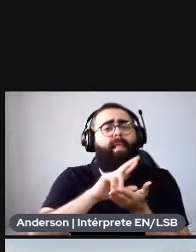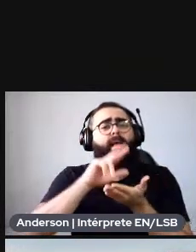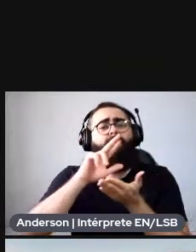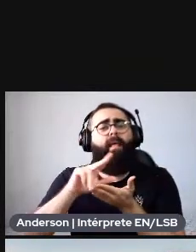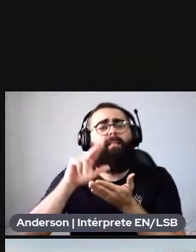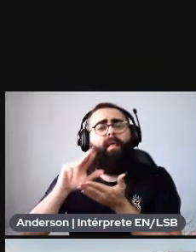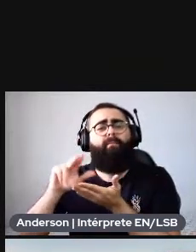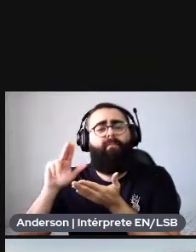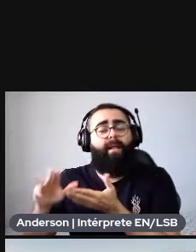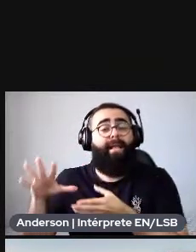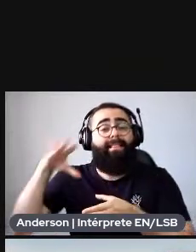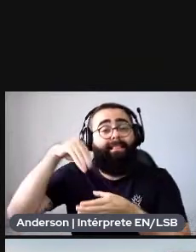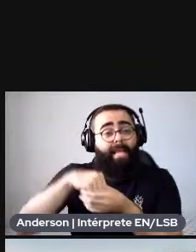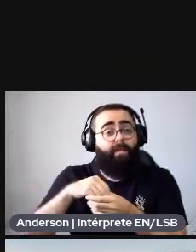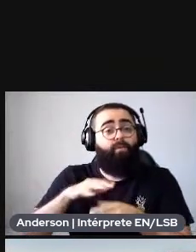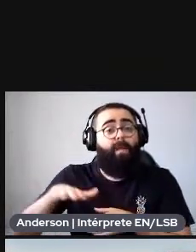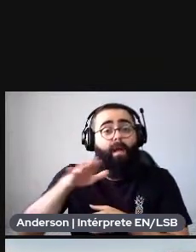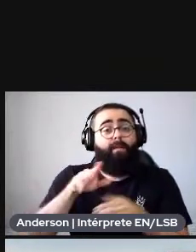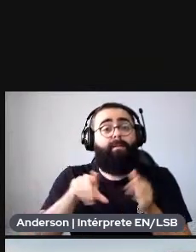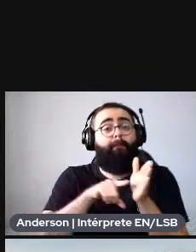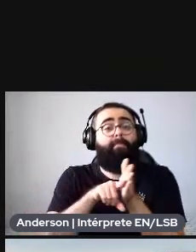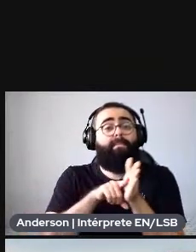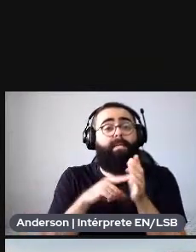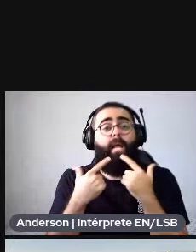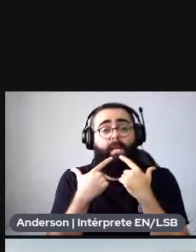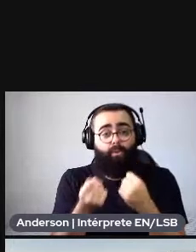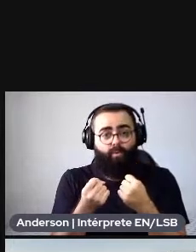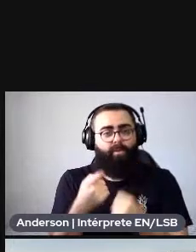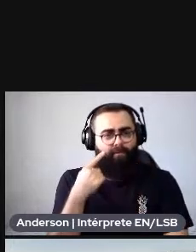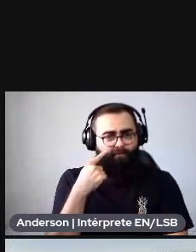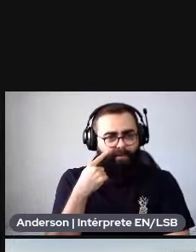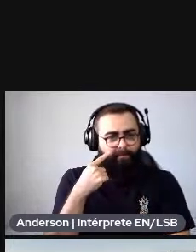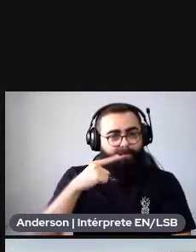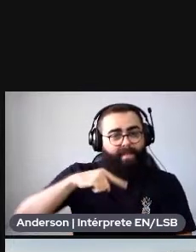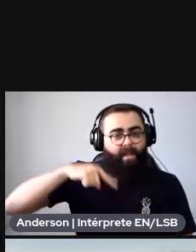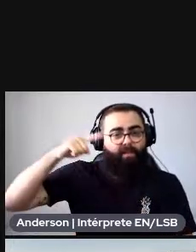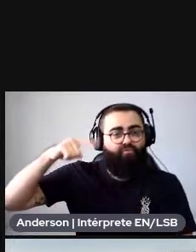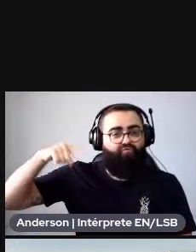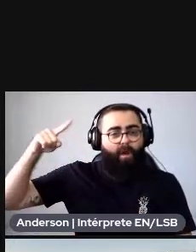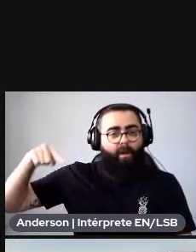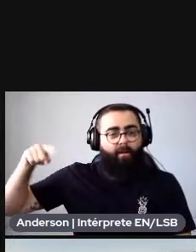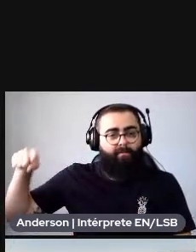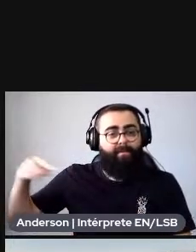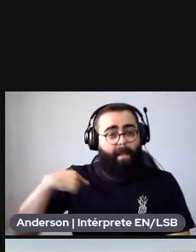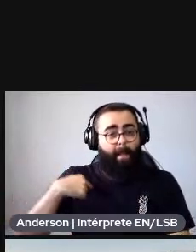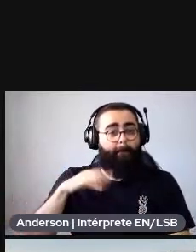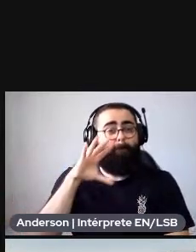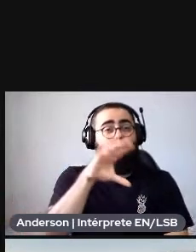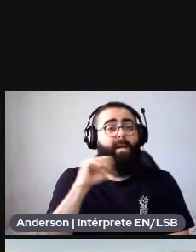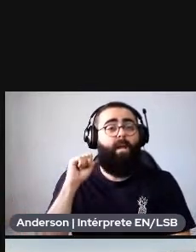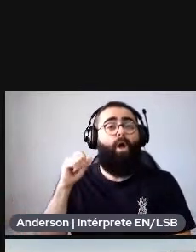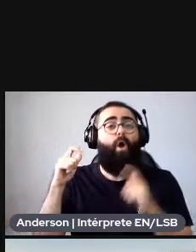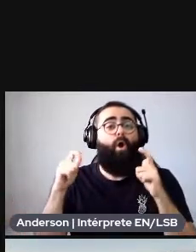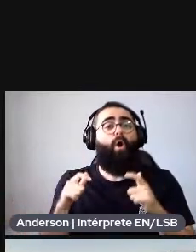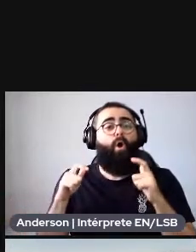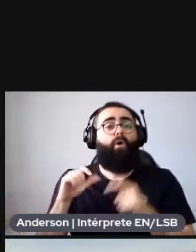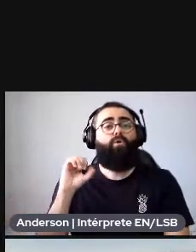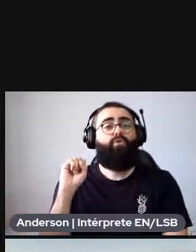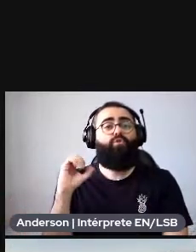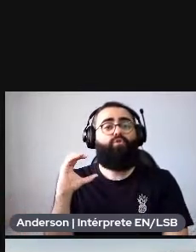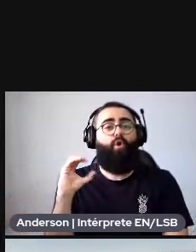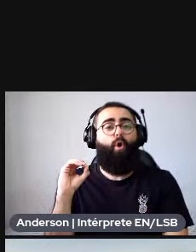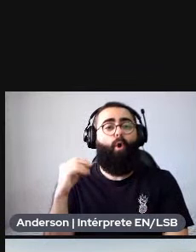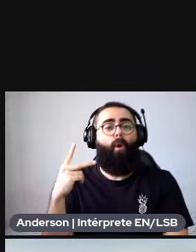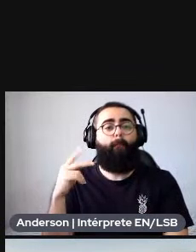linguistic research. Now, the following graphs, which I have taken from the Scopus database, they show the number